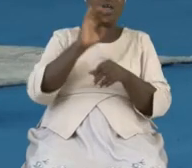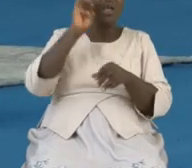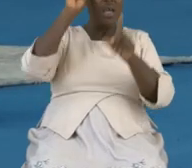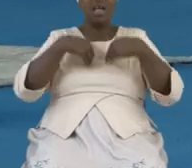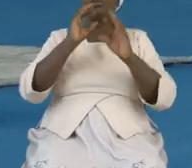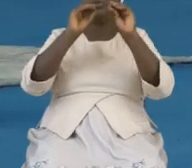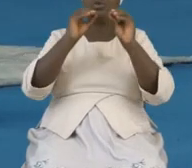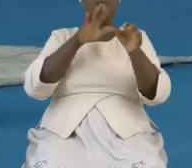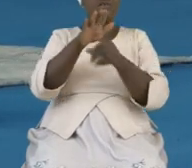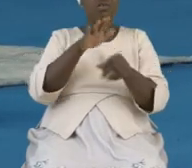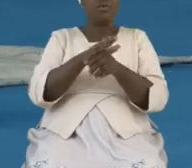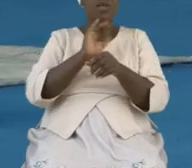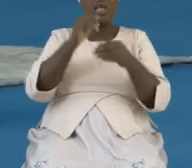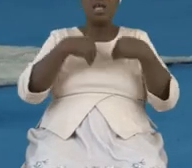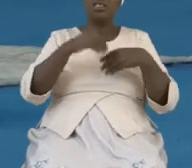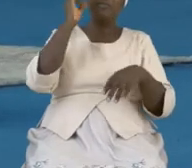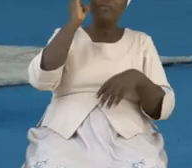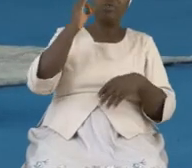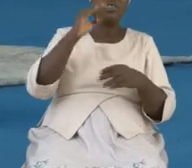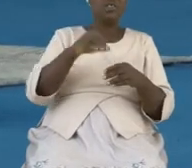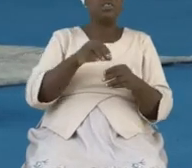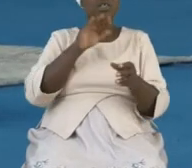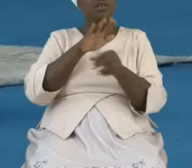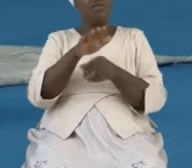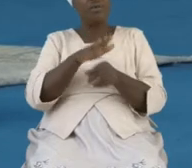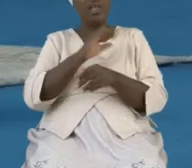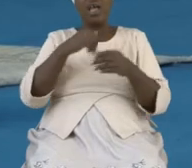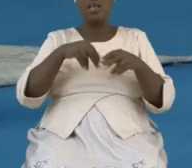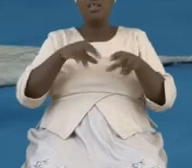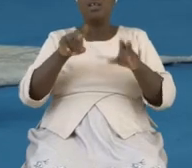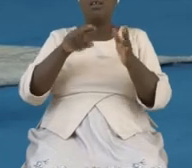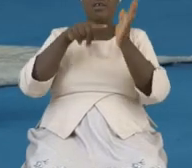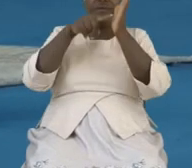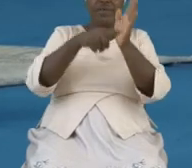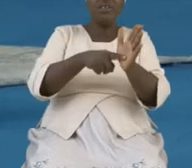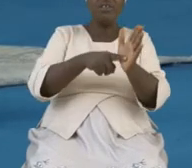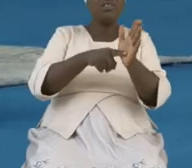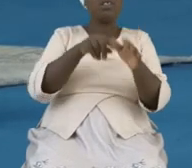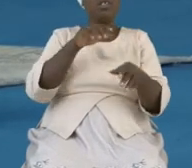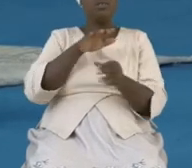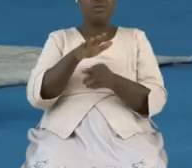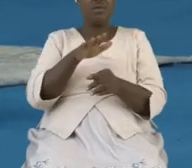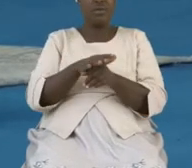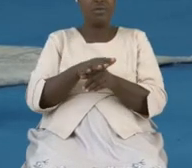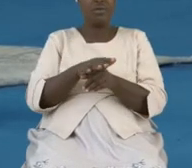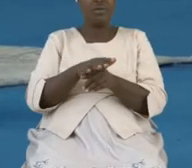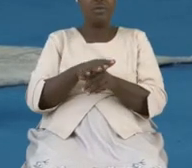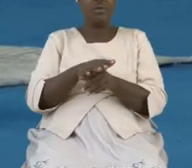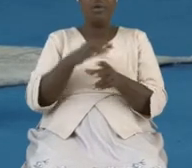has preached enough. He has revealed enough of the revelation of